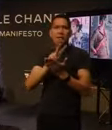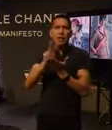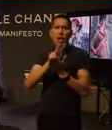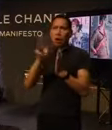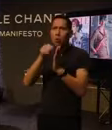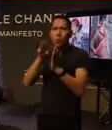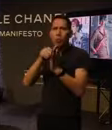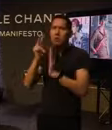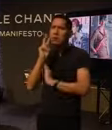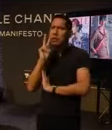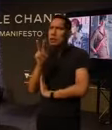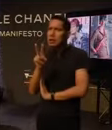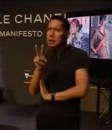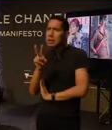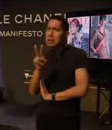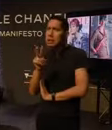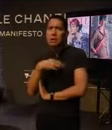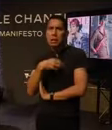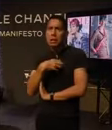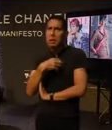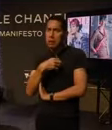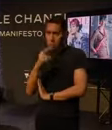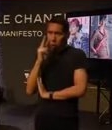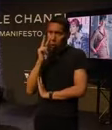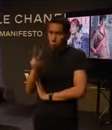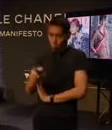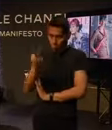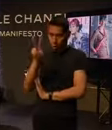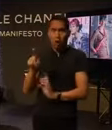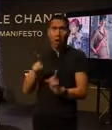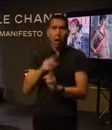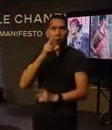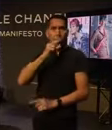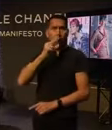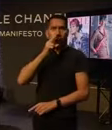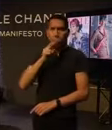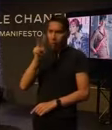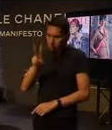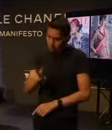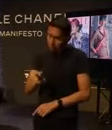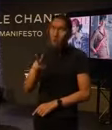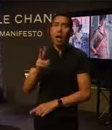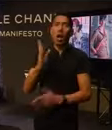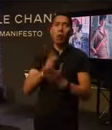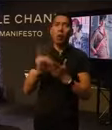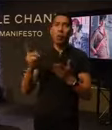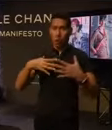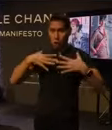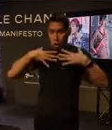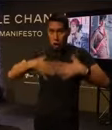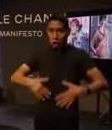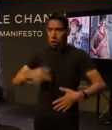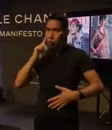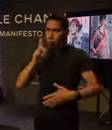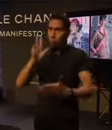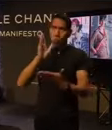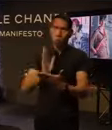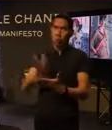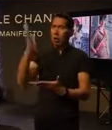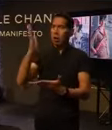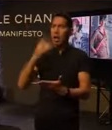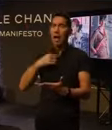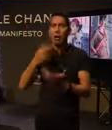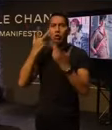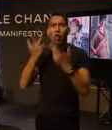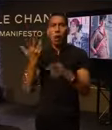how sort of youthful they still look, and they really bring the garments to life and show the modernity of